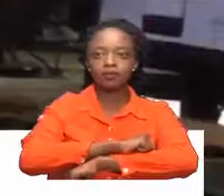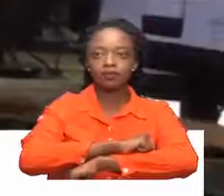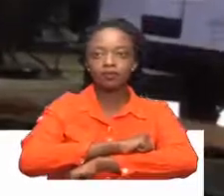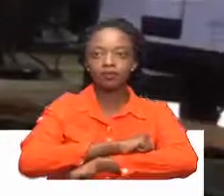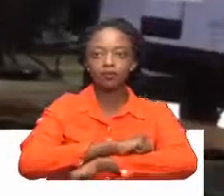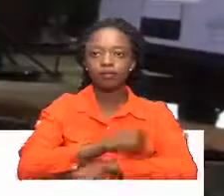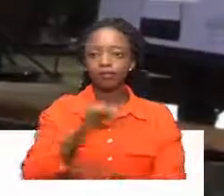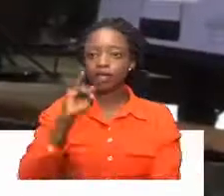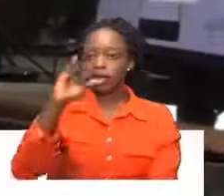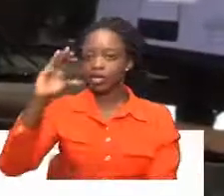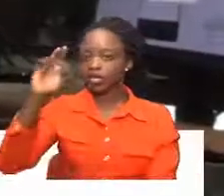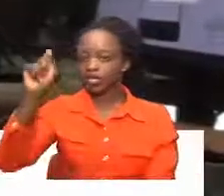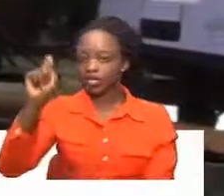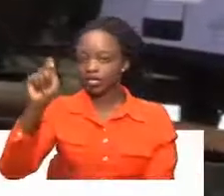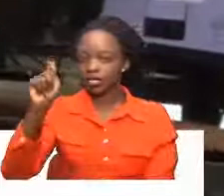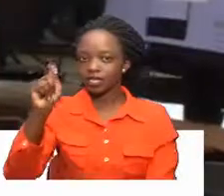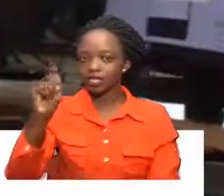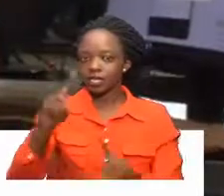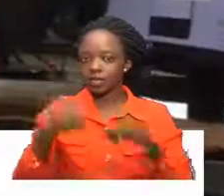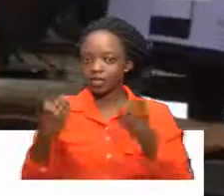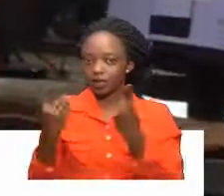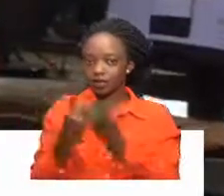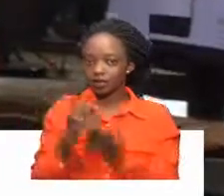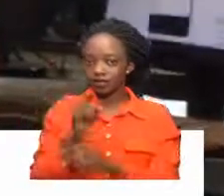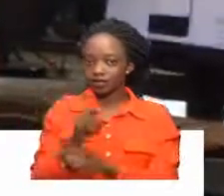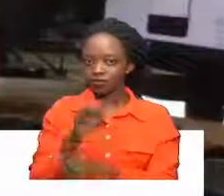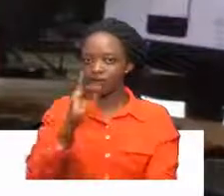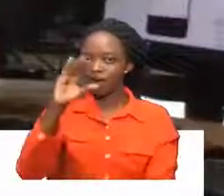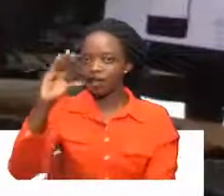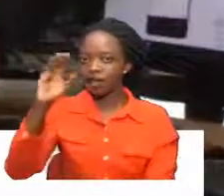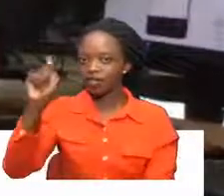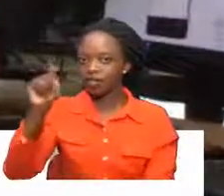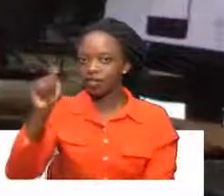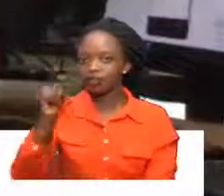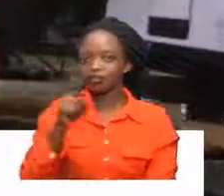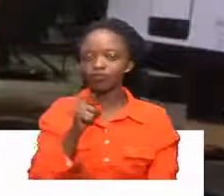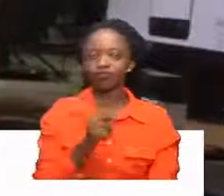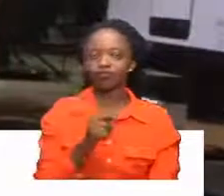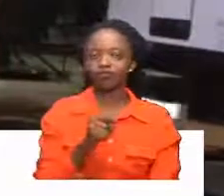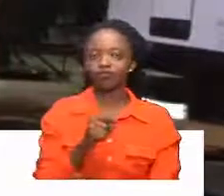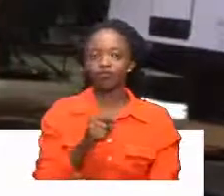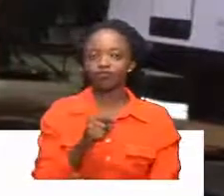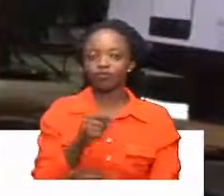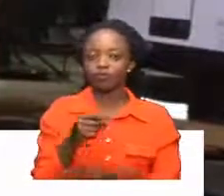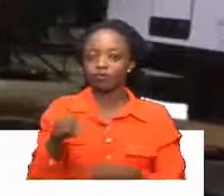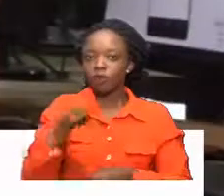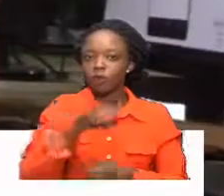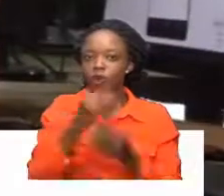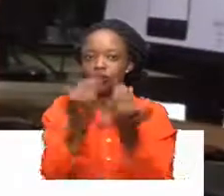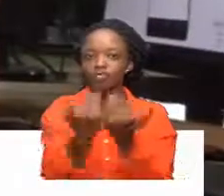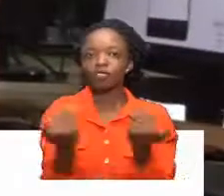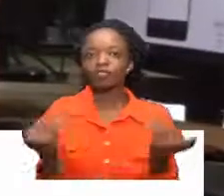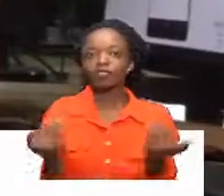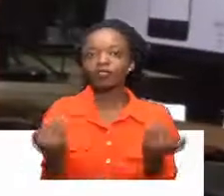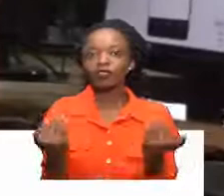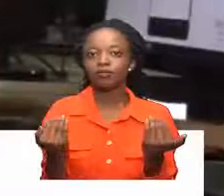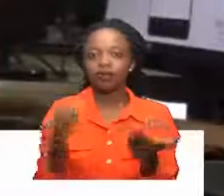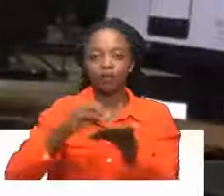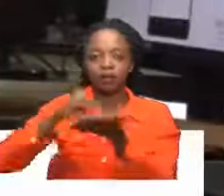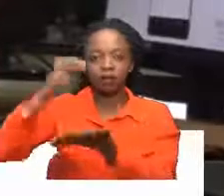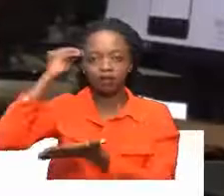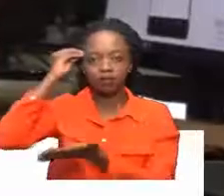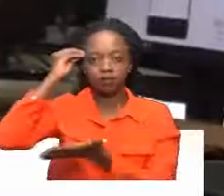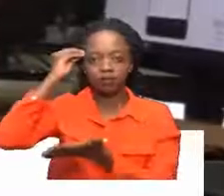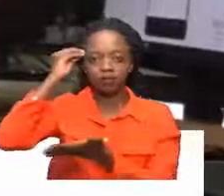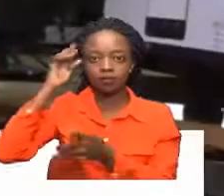ICT bootcamp. ICT bootcamp, we are children are learning